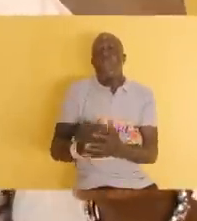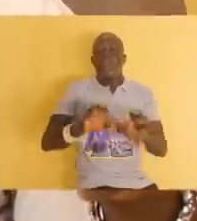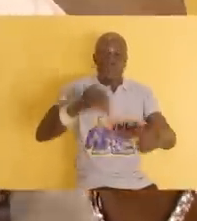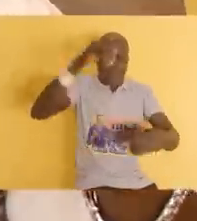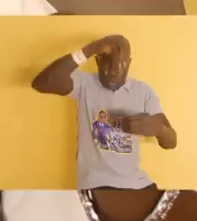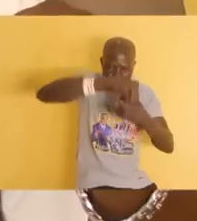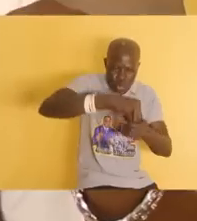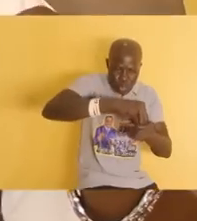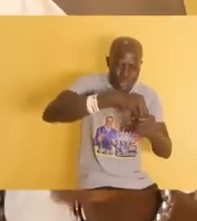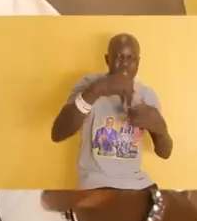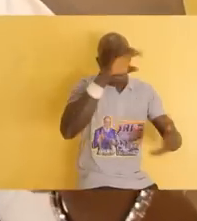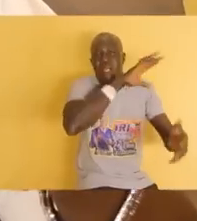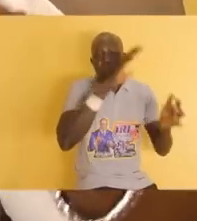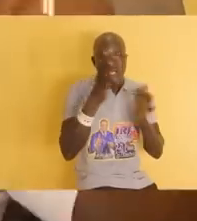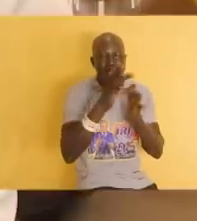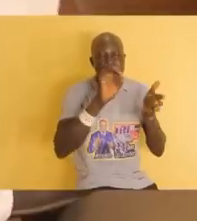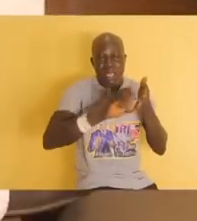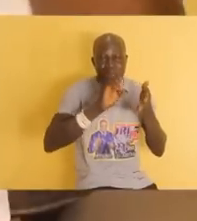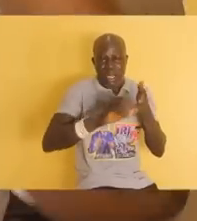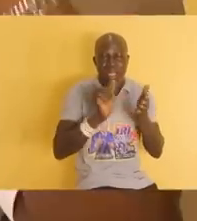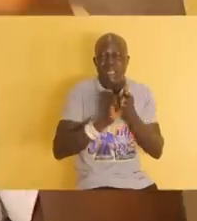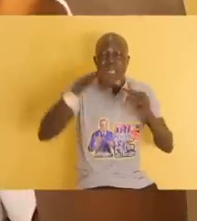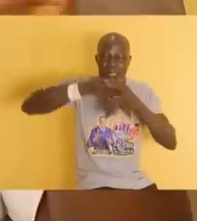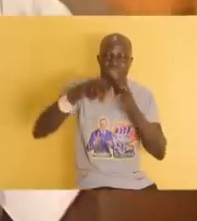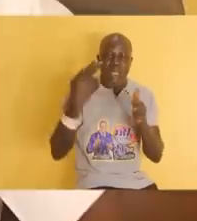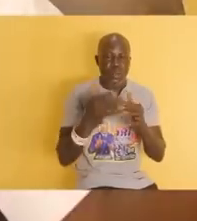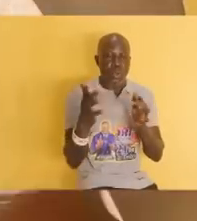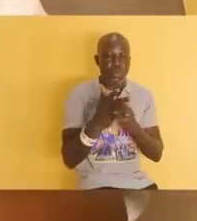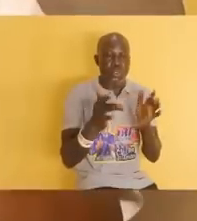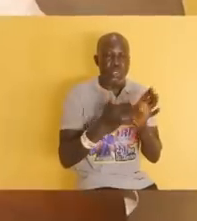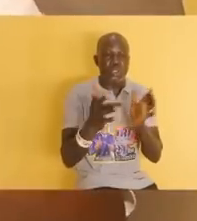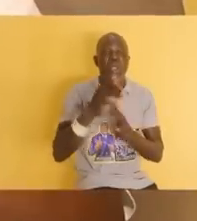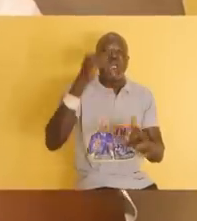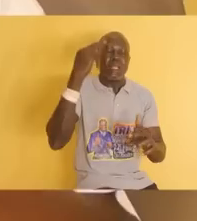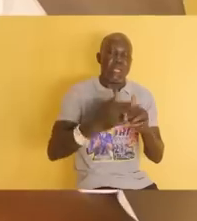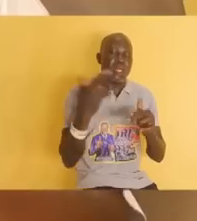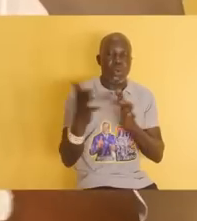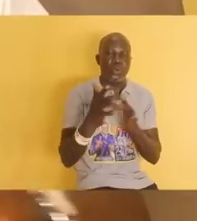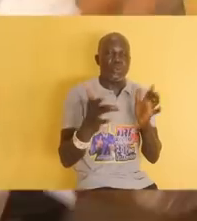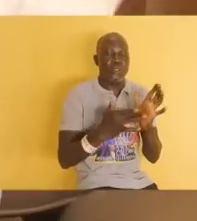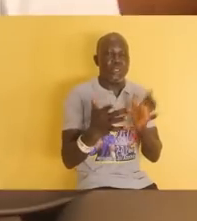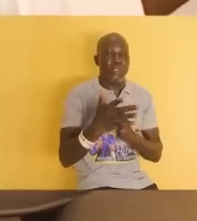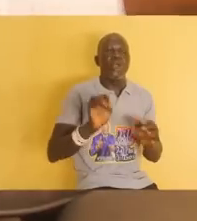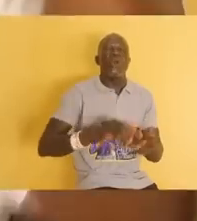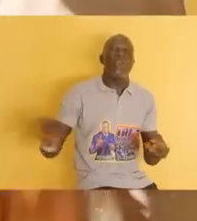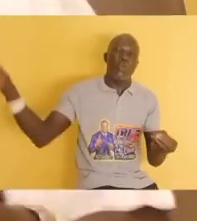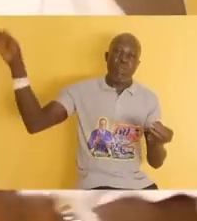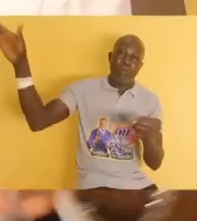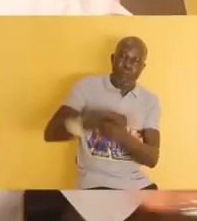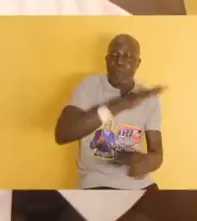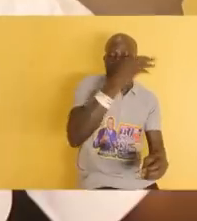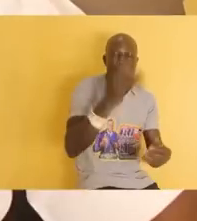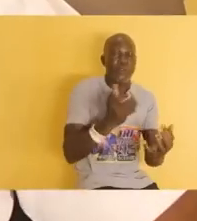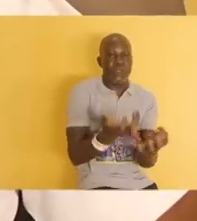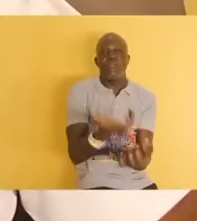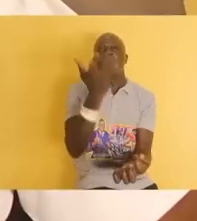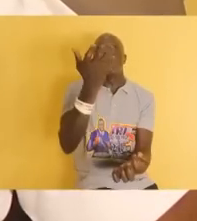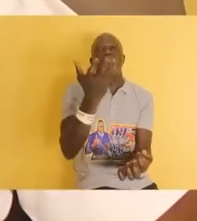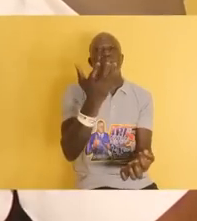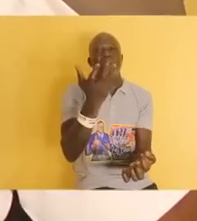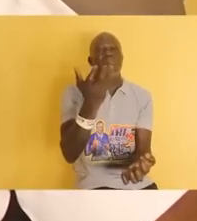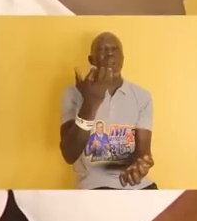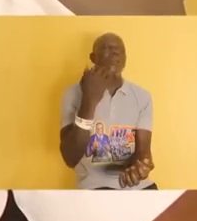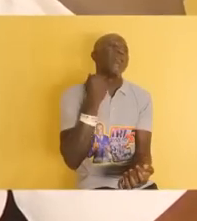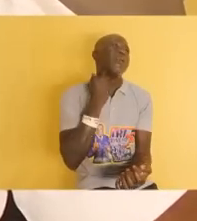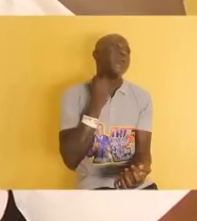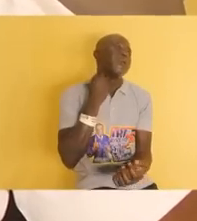you put money. That you still see the account that wants to come. In the name of Jesus. In the name of Jesus. It's be